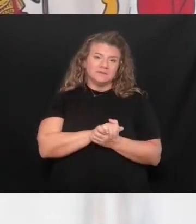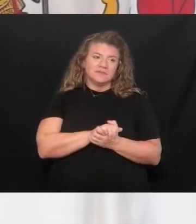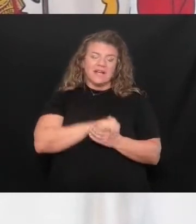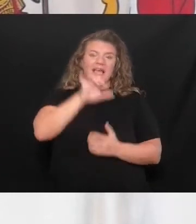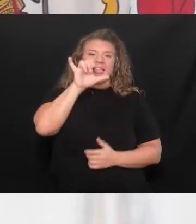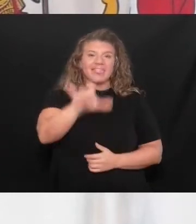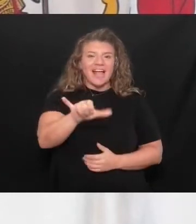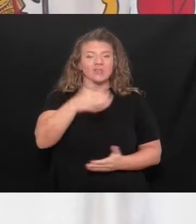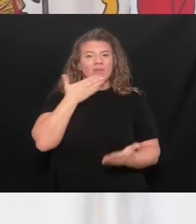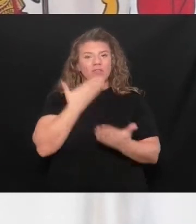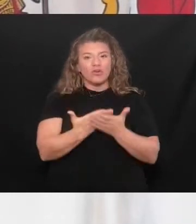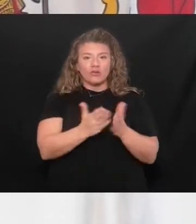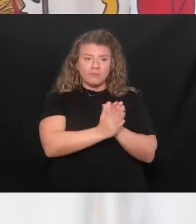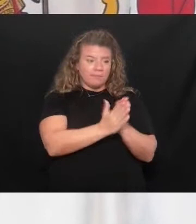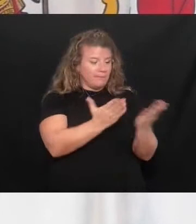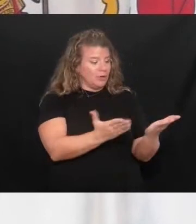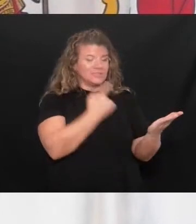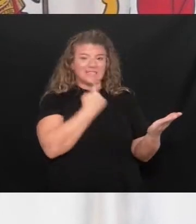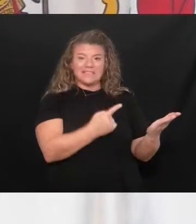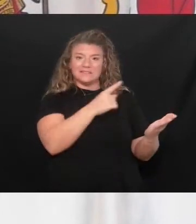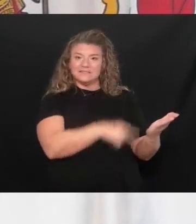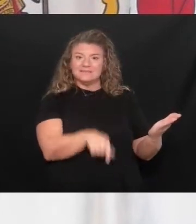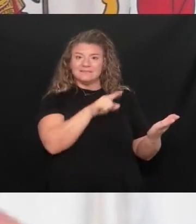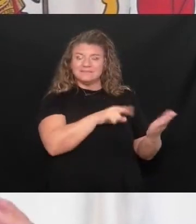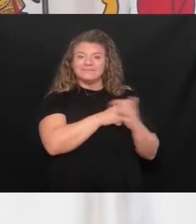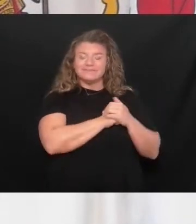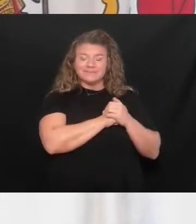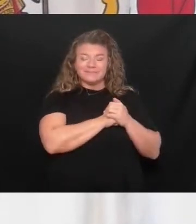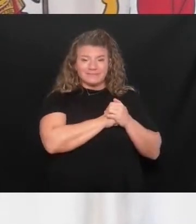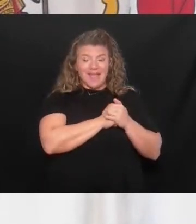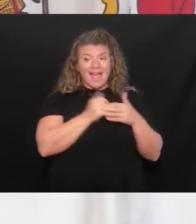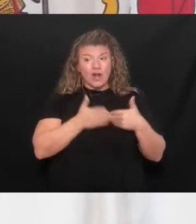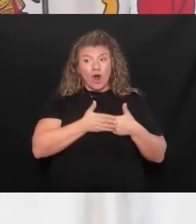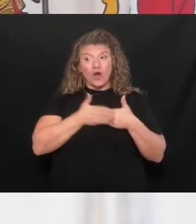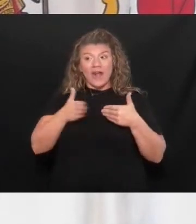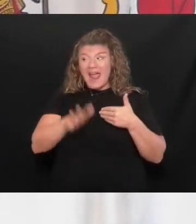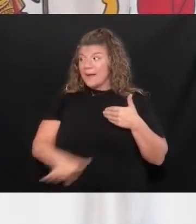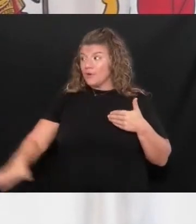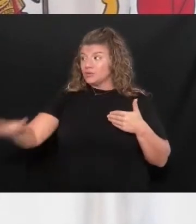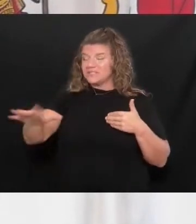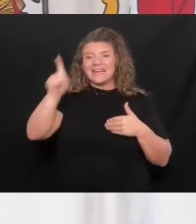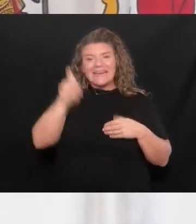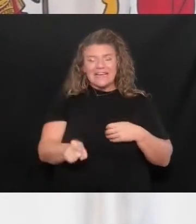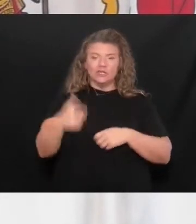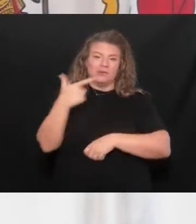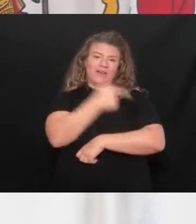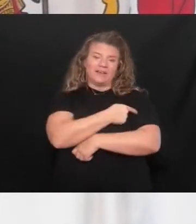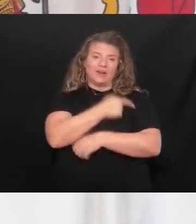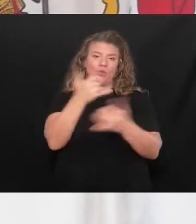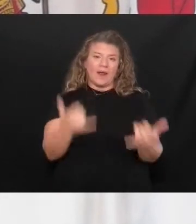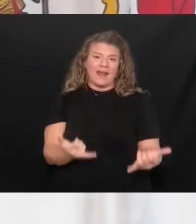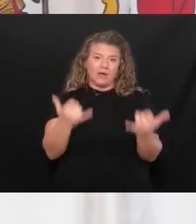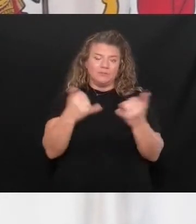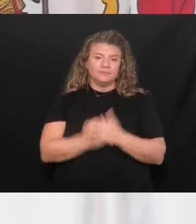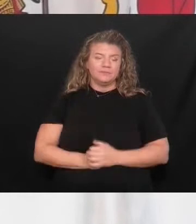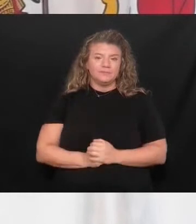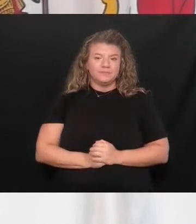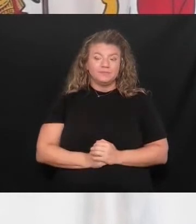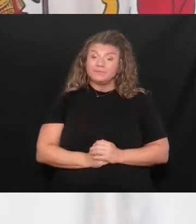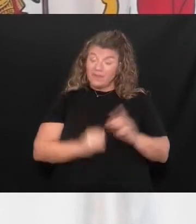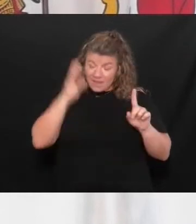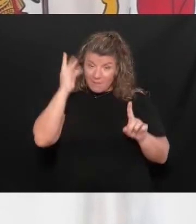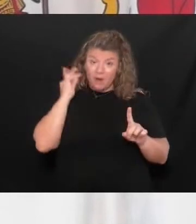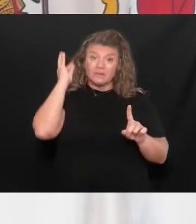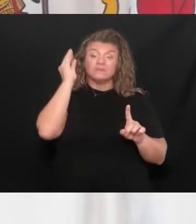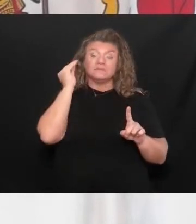what the good book says in every way. And our neighbors need you vaccinated right now. Think about